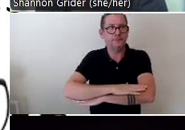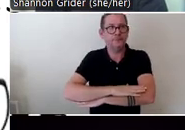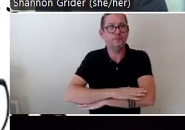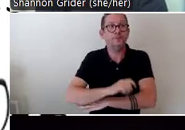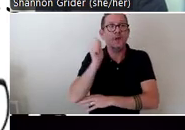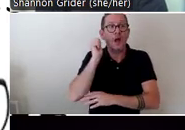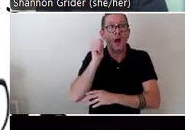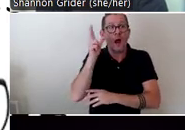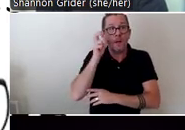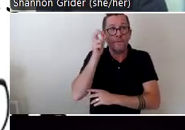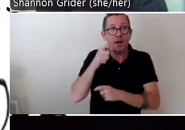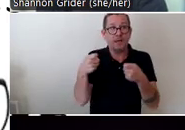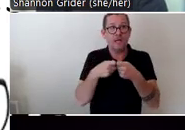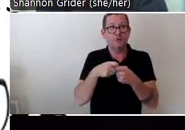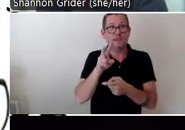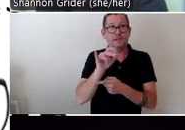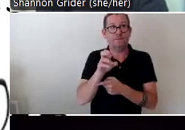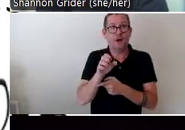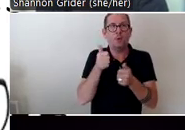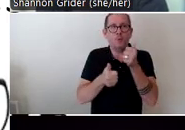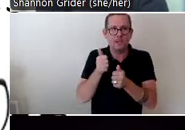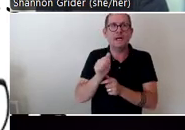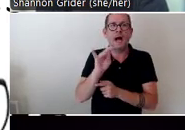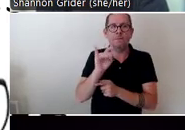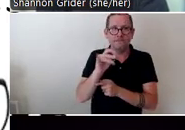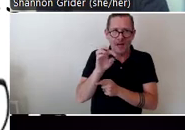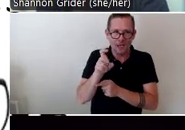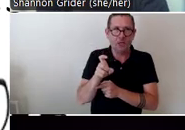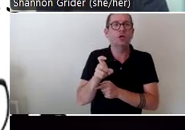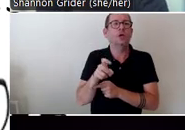amplification devices available at the front desk so that they can